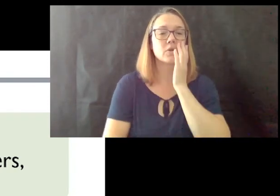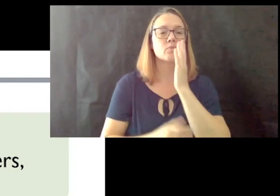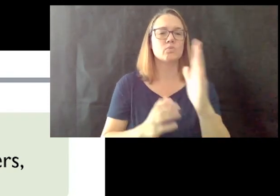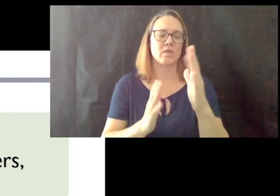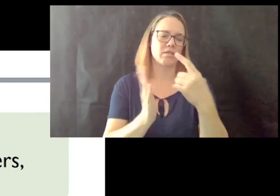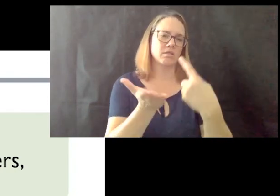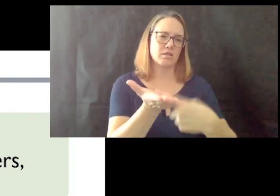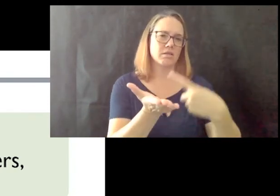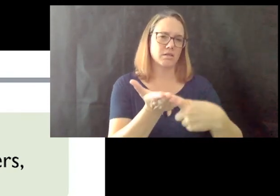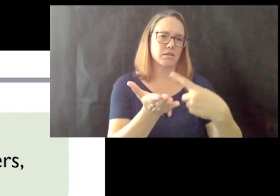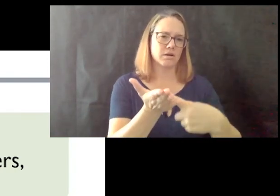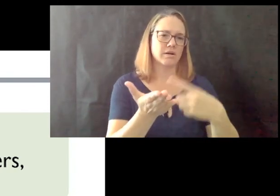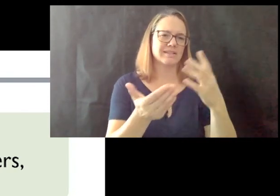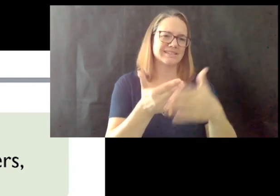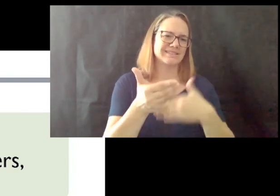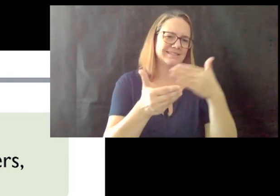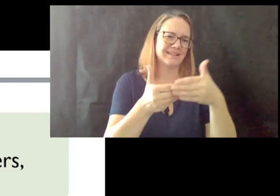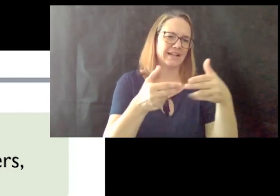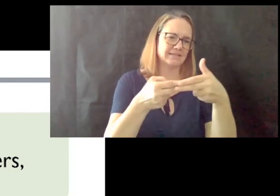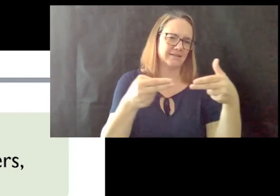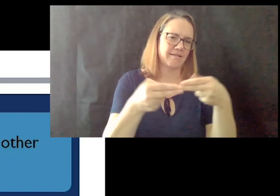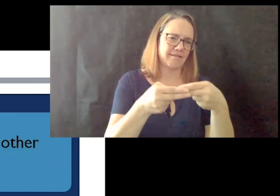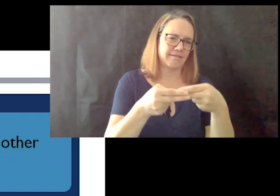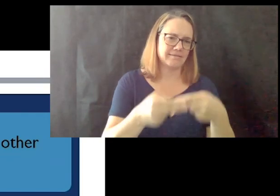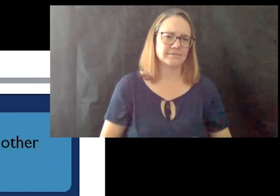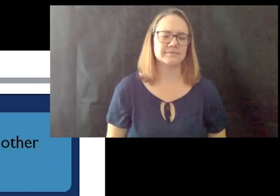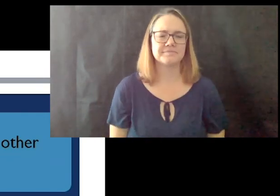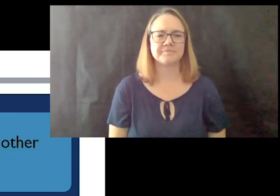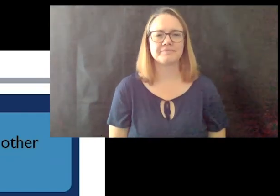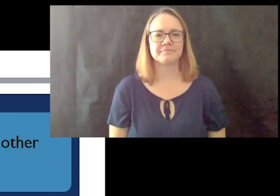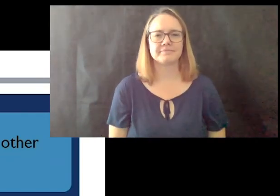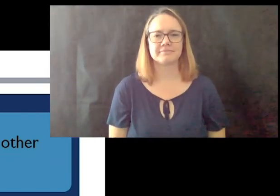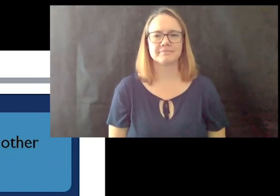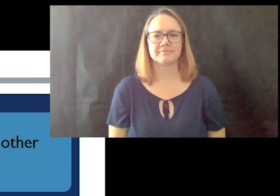So we'll be going to talk about these in the following slides.